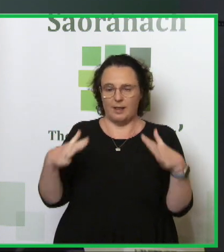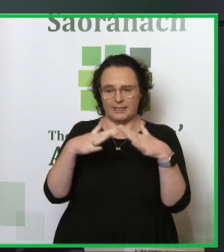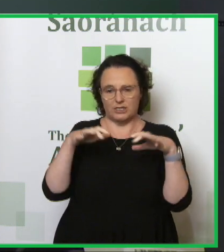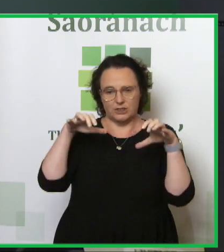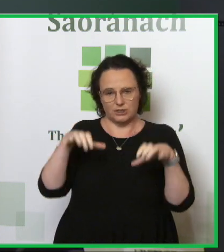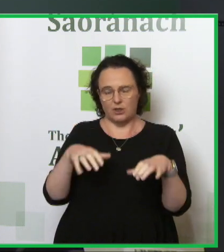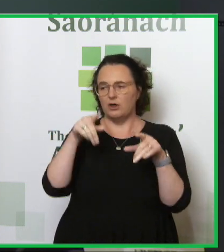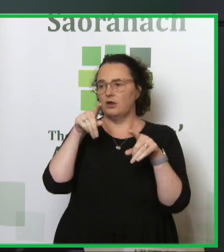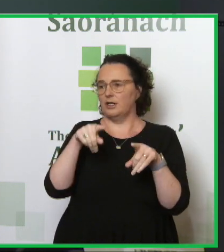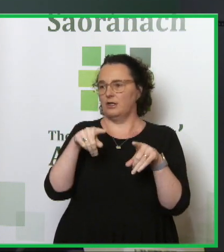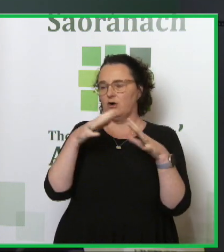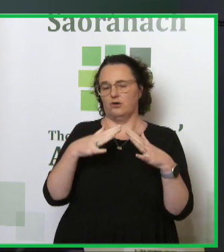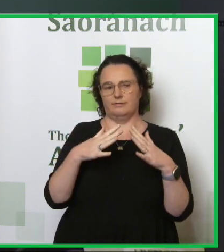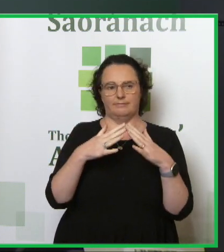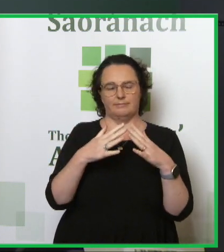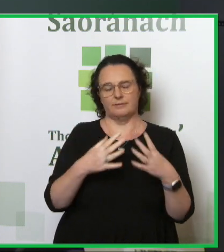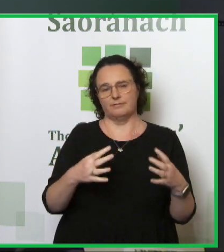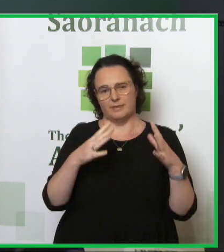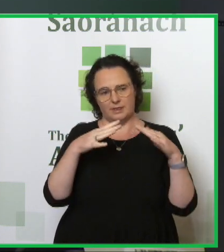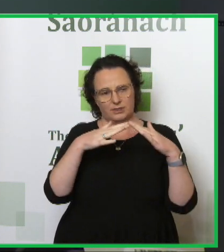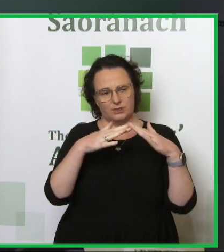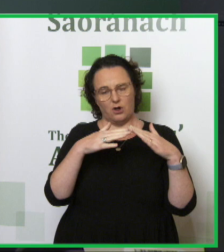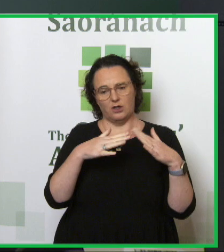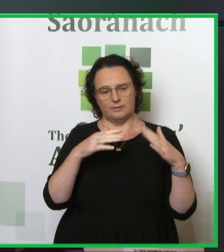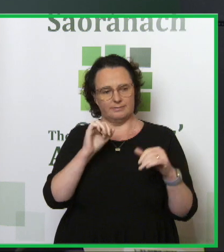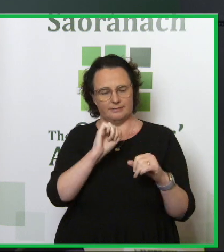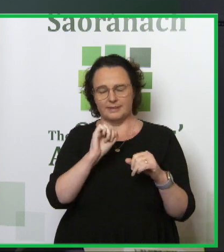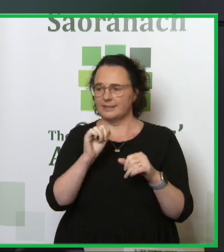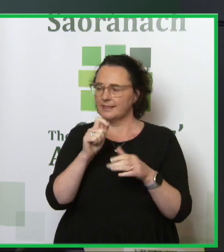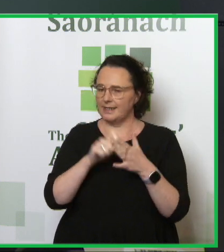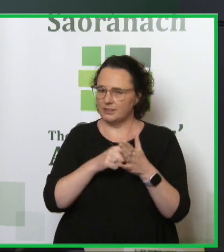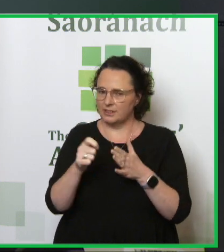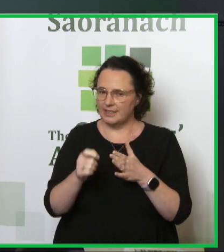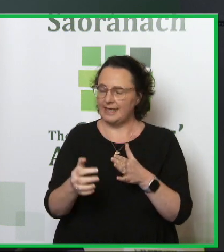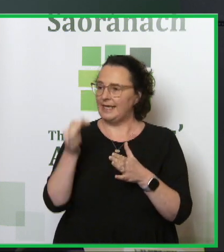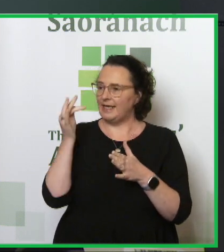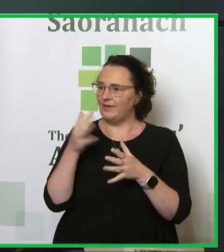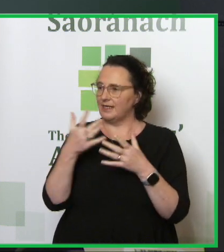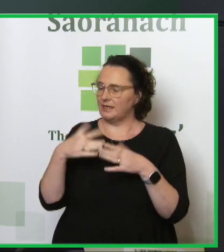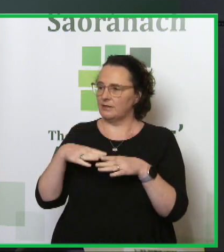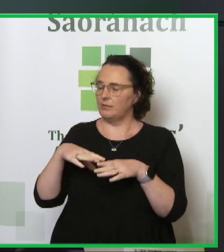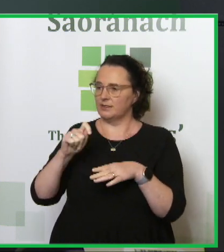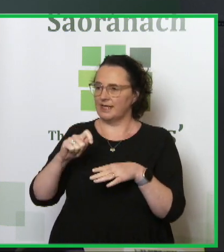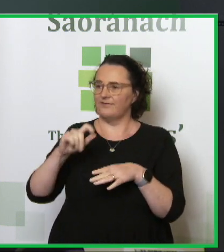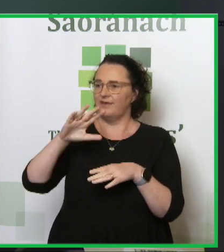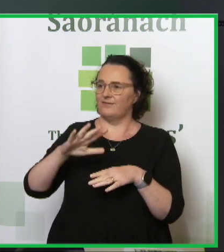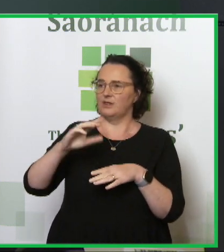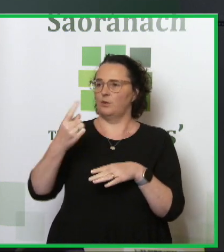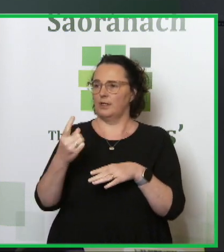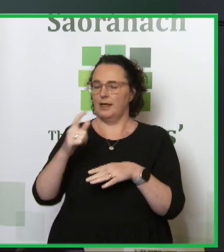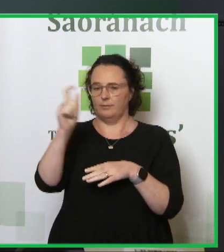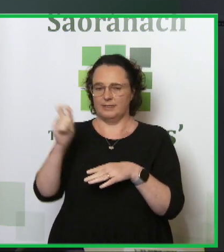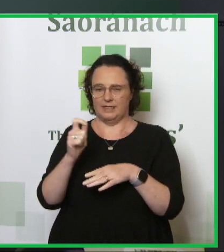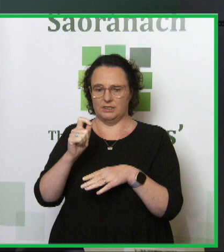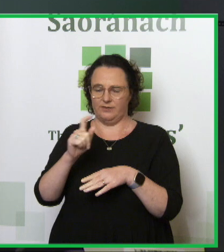a by-election. What you've got is, if any one of those options gets a majority, if it gets 51% of the vote, it automatically